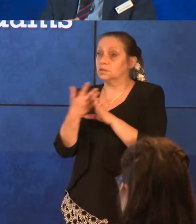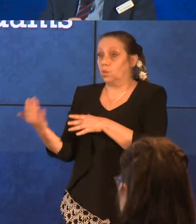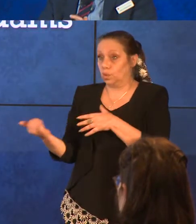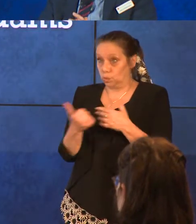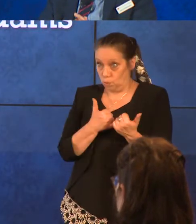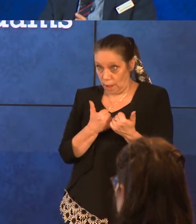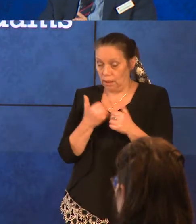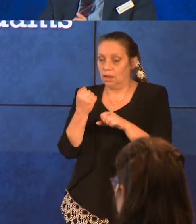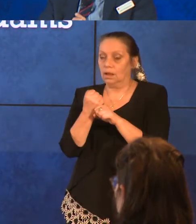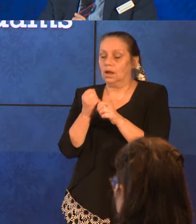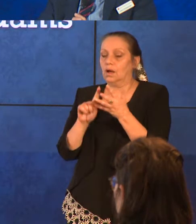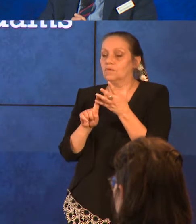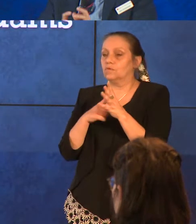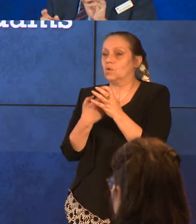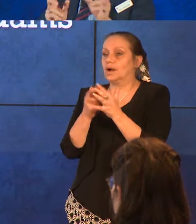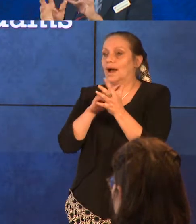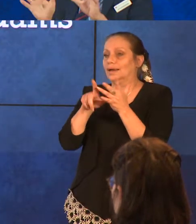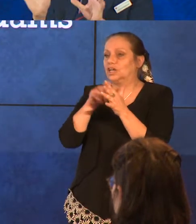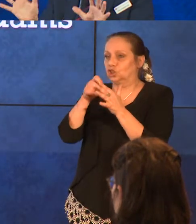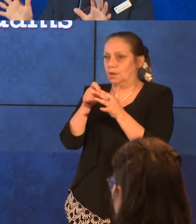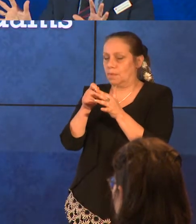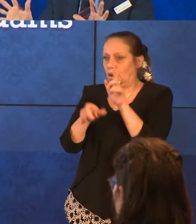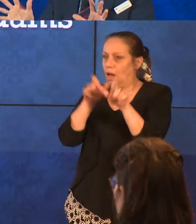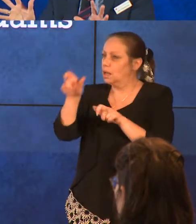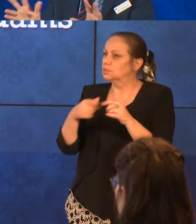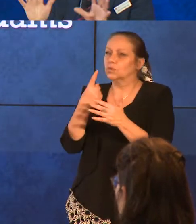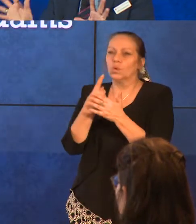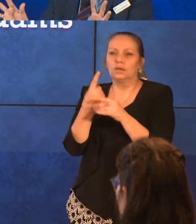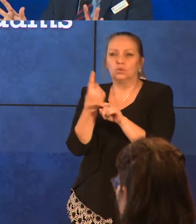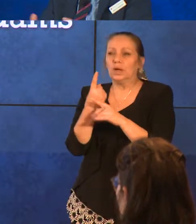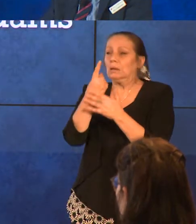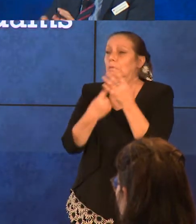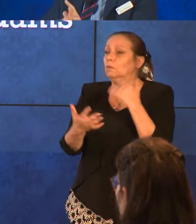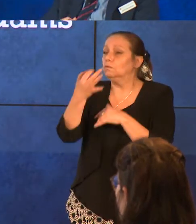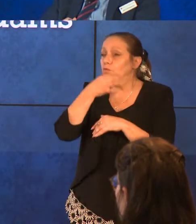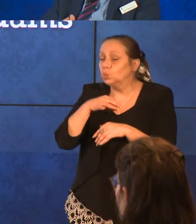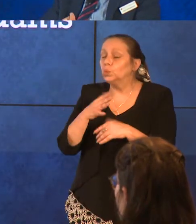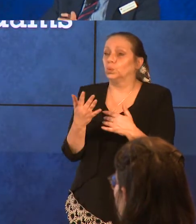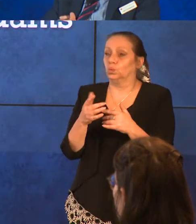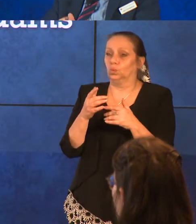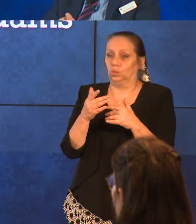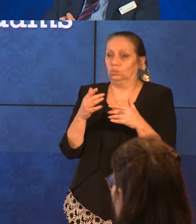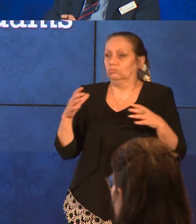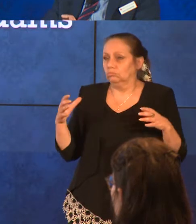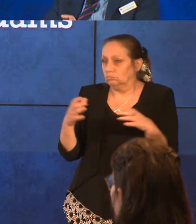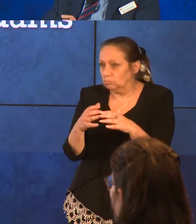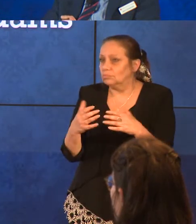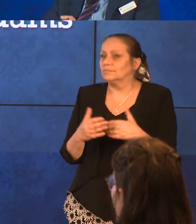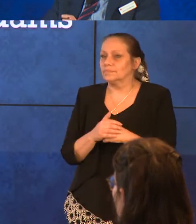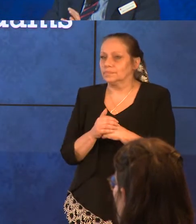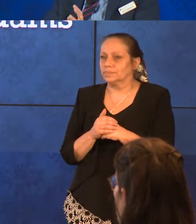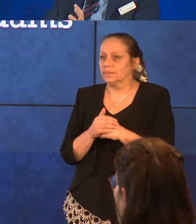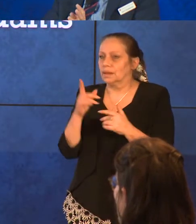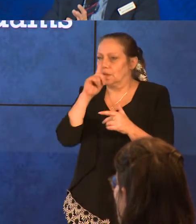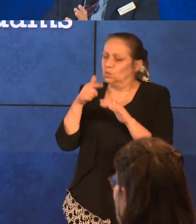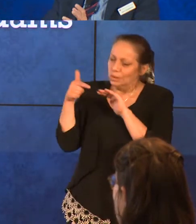our guardianship clients. But we're talking about a handful of cases here of people with the most complex support needs where